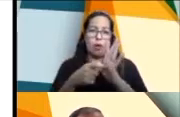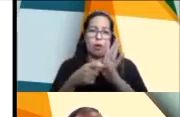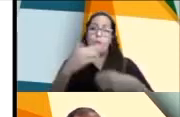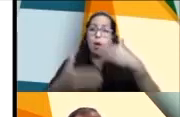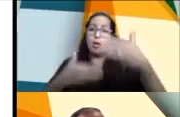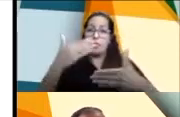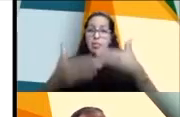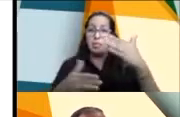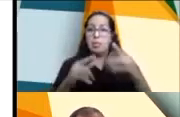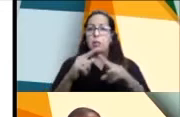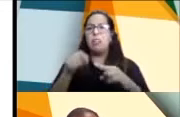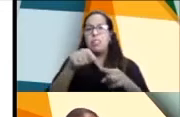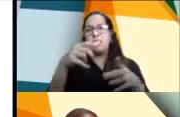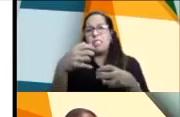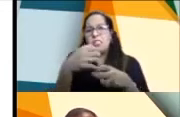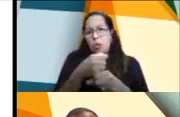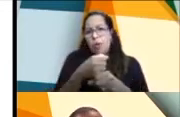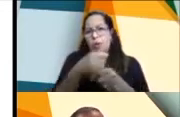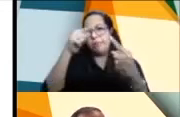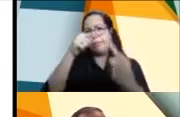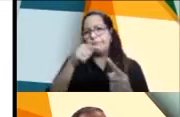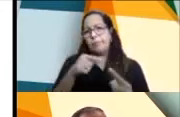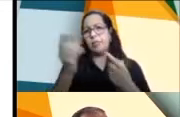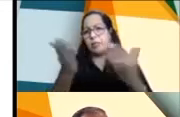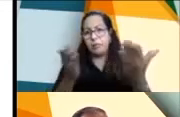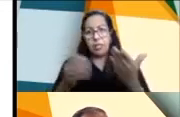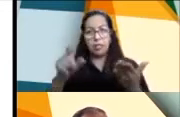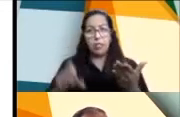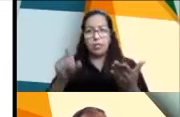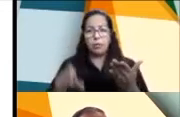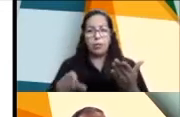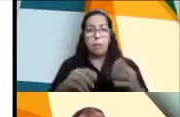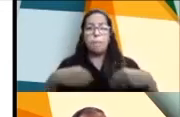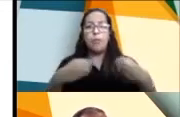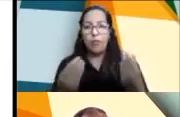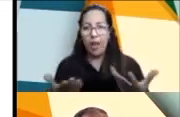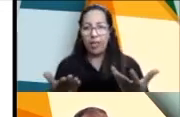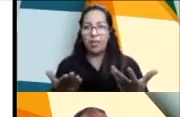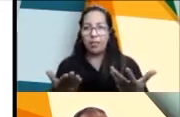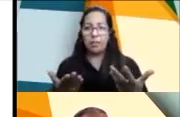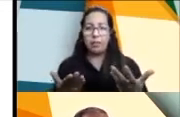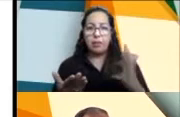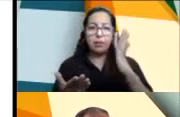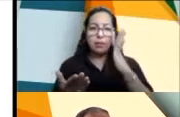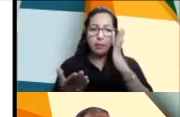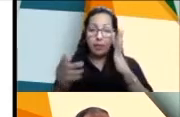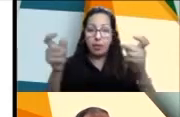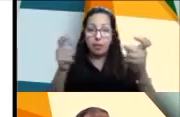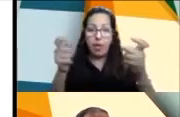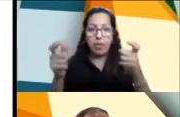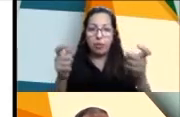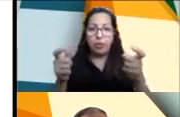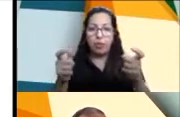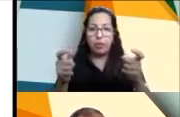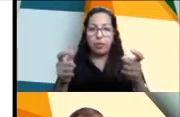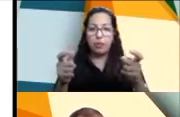long process, but this is like a summary of the services that need to be provided, and the